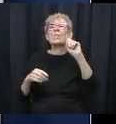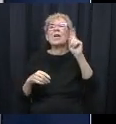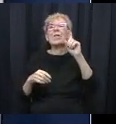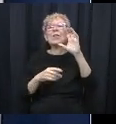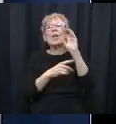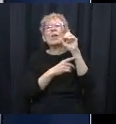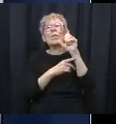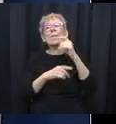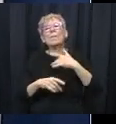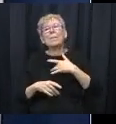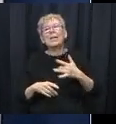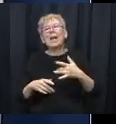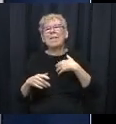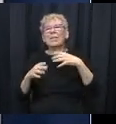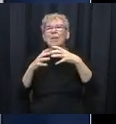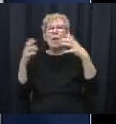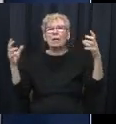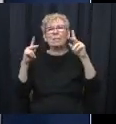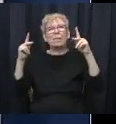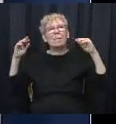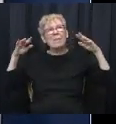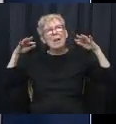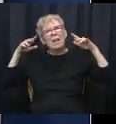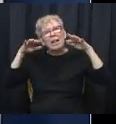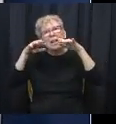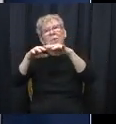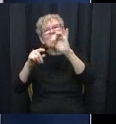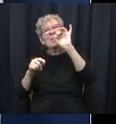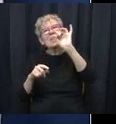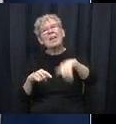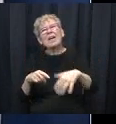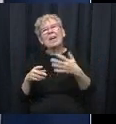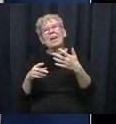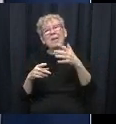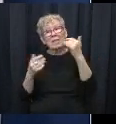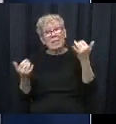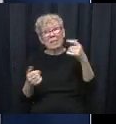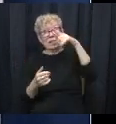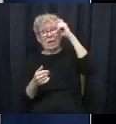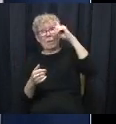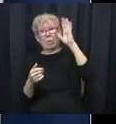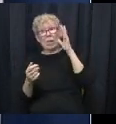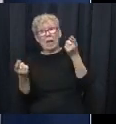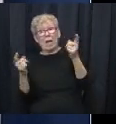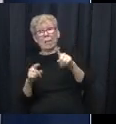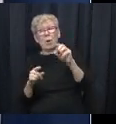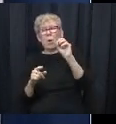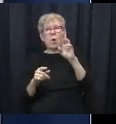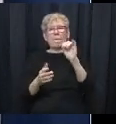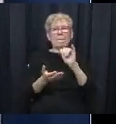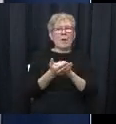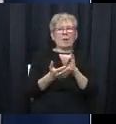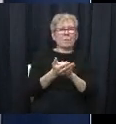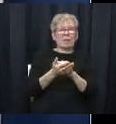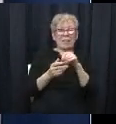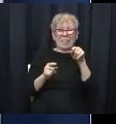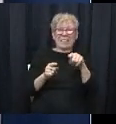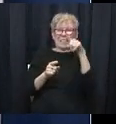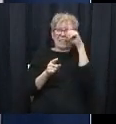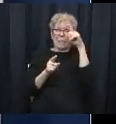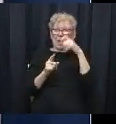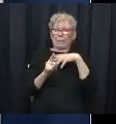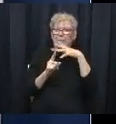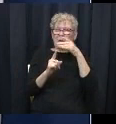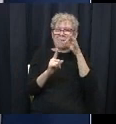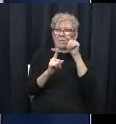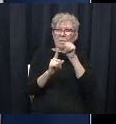them again this summer, or is that still unrealistic? So, a lot of that depends, Ed, on how quickly